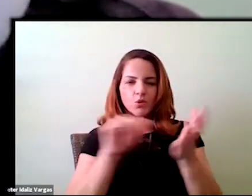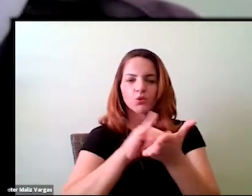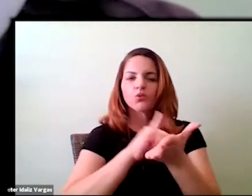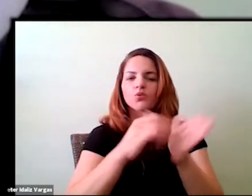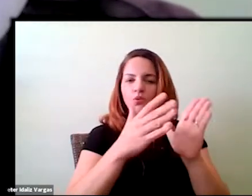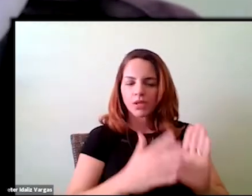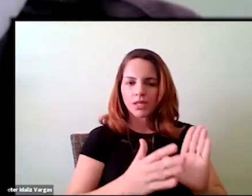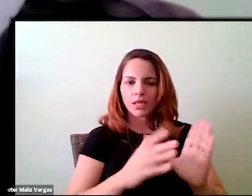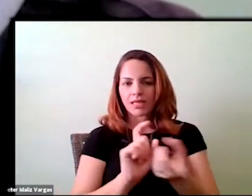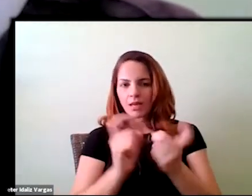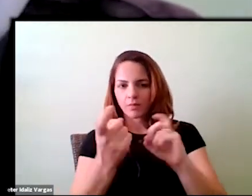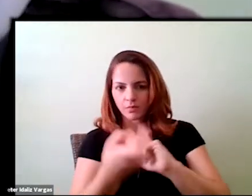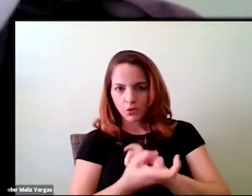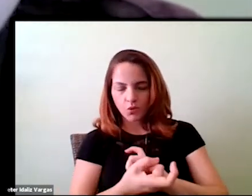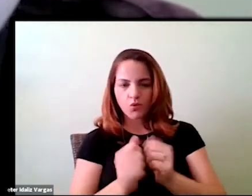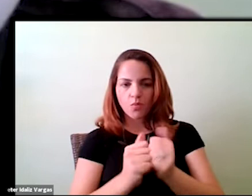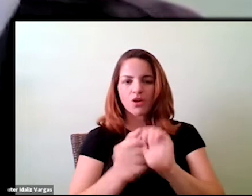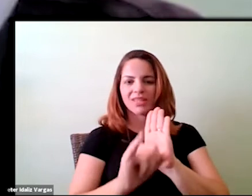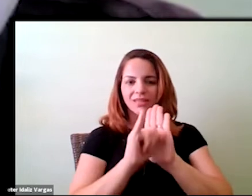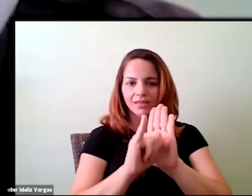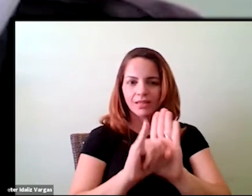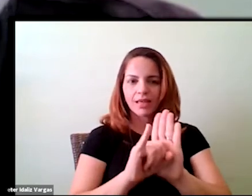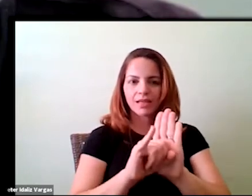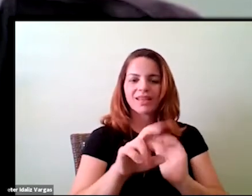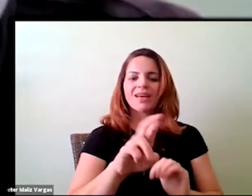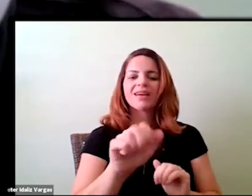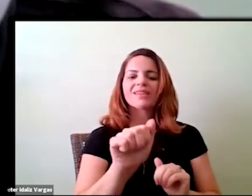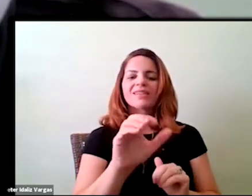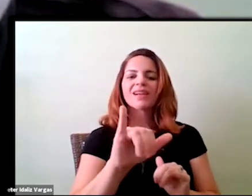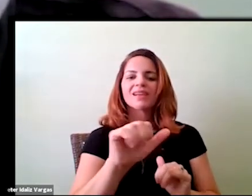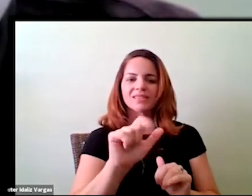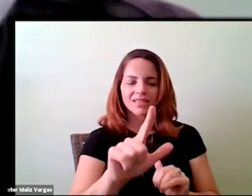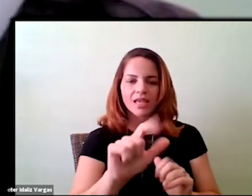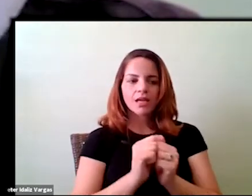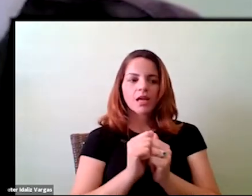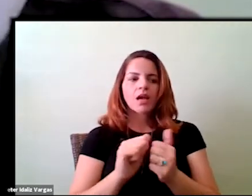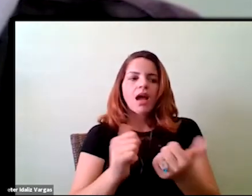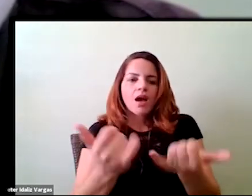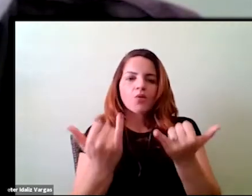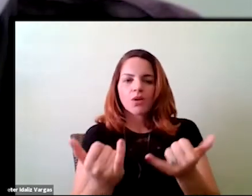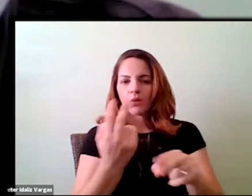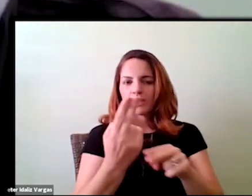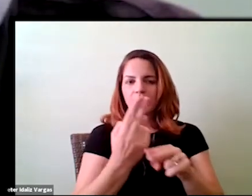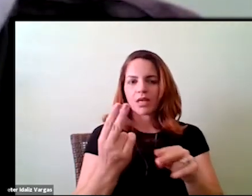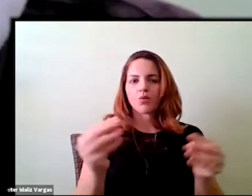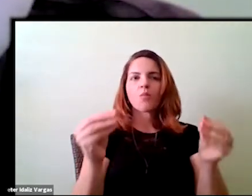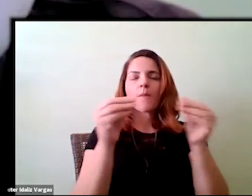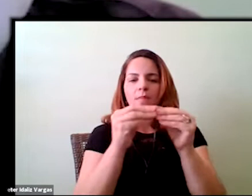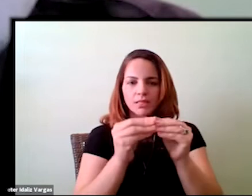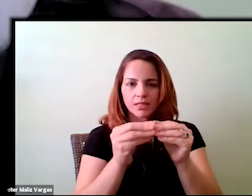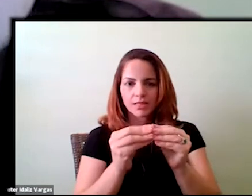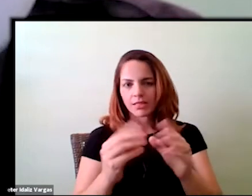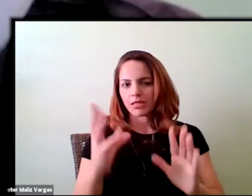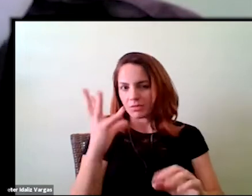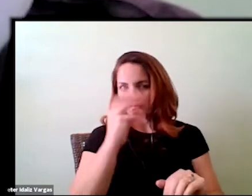ethnic identity marker to New Eurekan, an aesthetic practice. The New Eurekan aesthetic